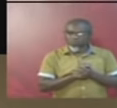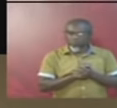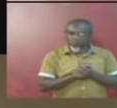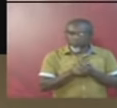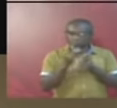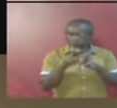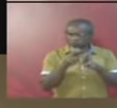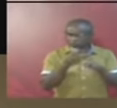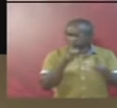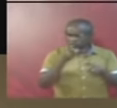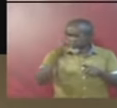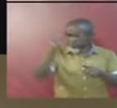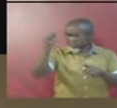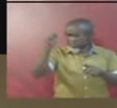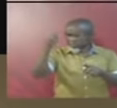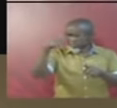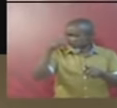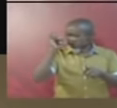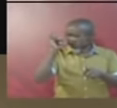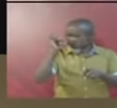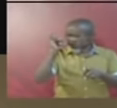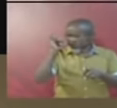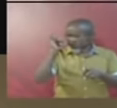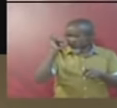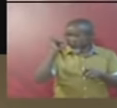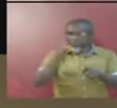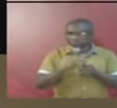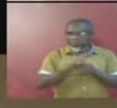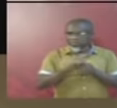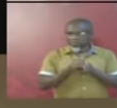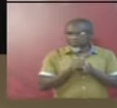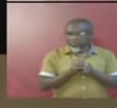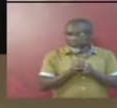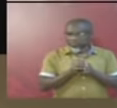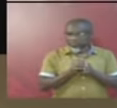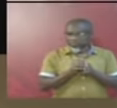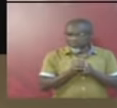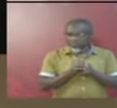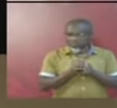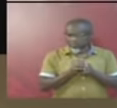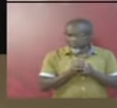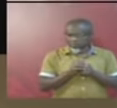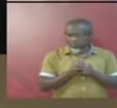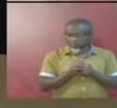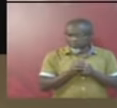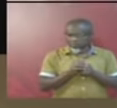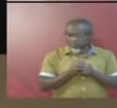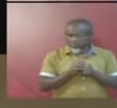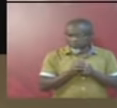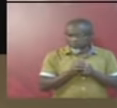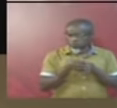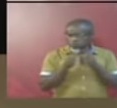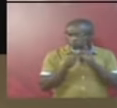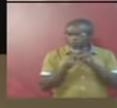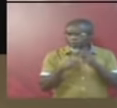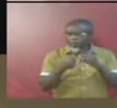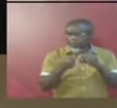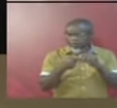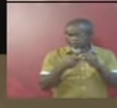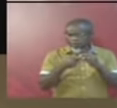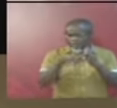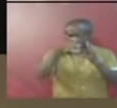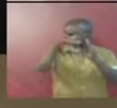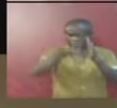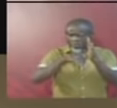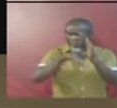just yesterday during their COVID-19 updates spoke of a decline in the mental health of medical staff. Are you able to speak